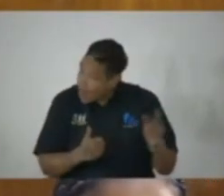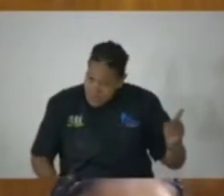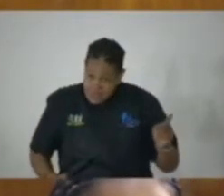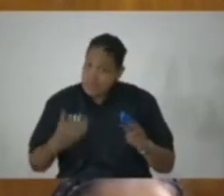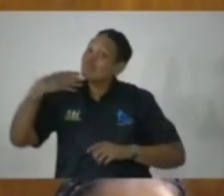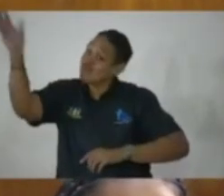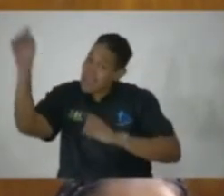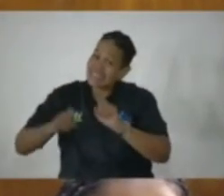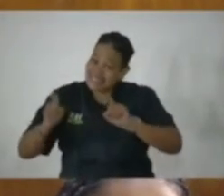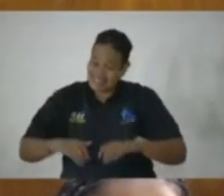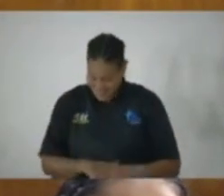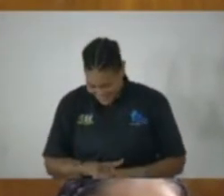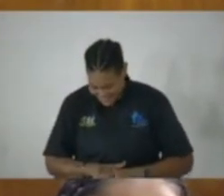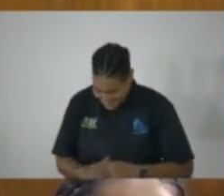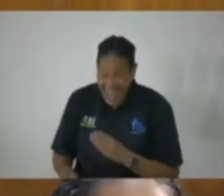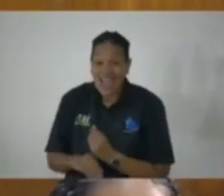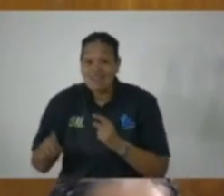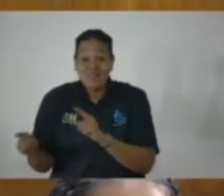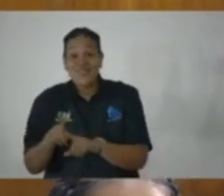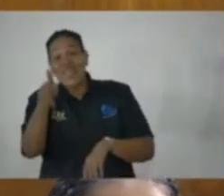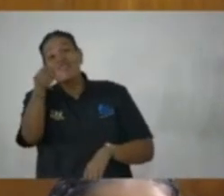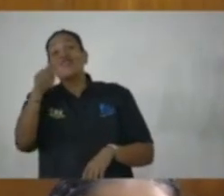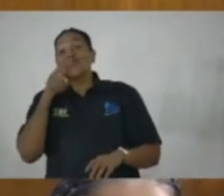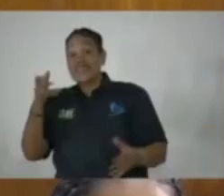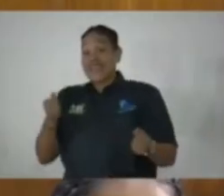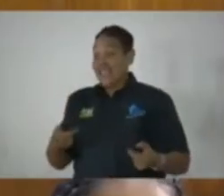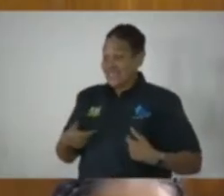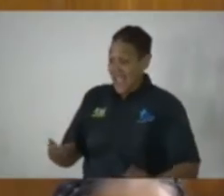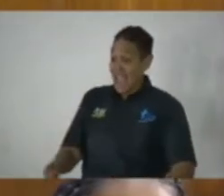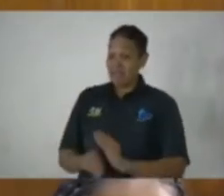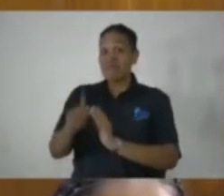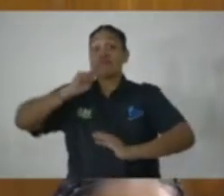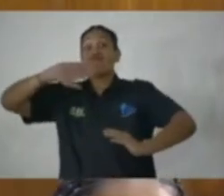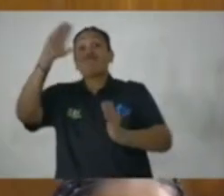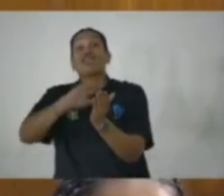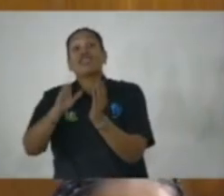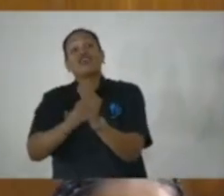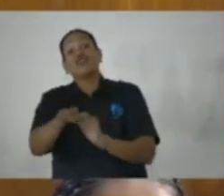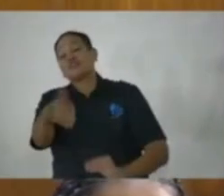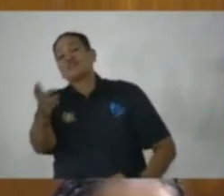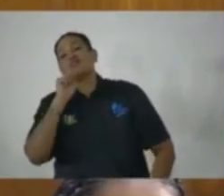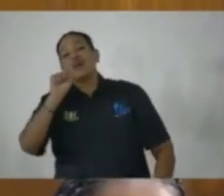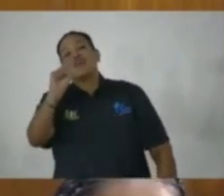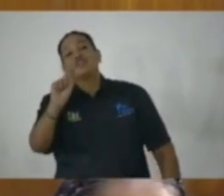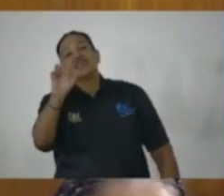Yes, exam all the time. and when the BNP got it, it reduced to